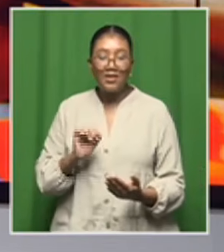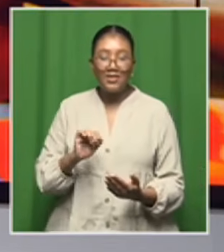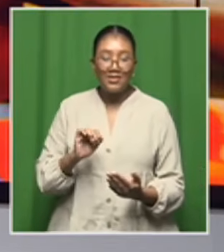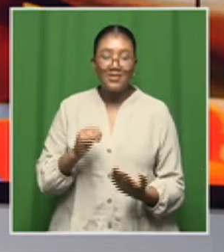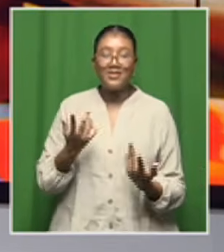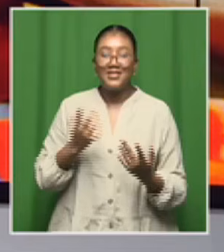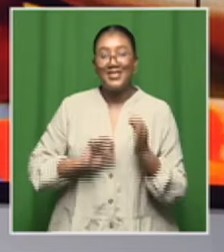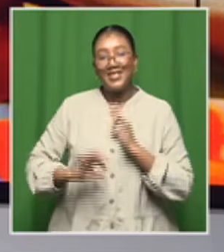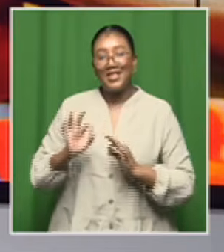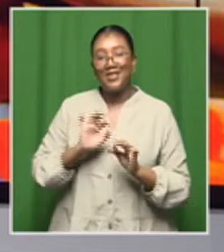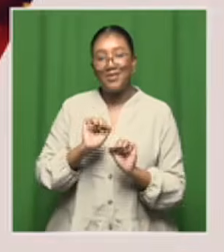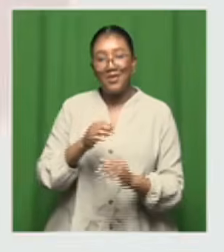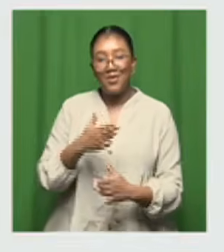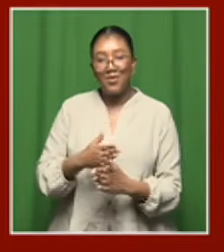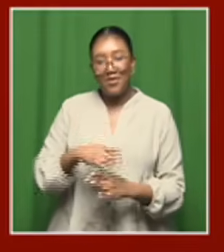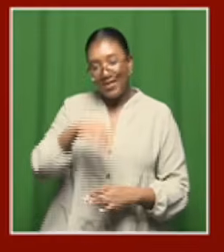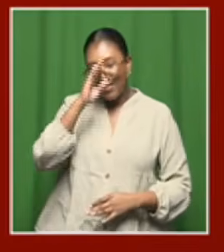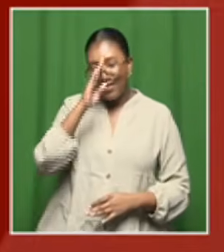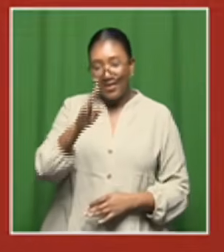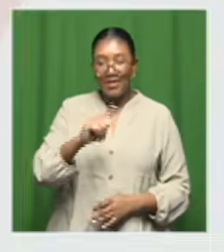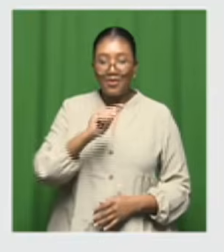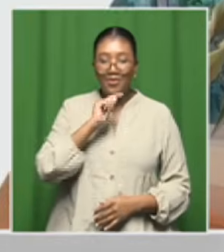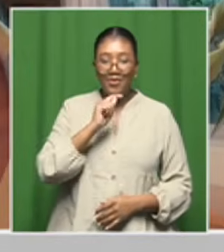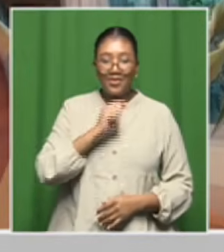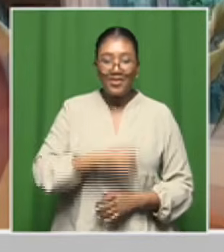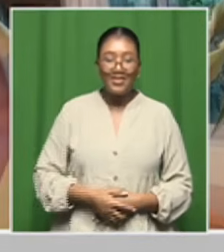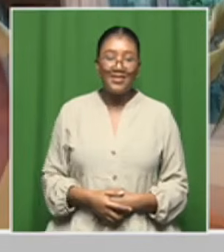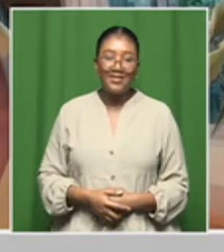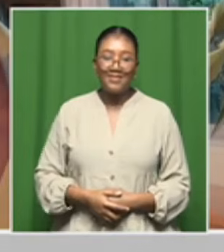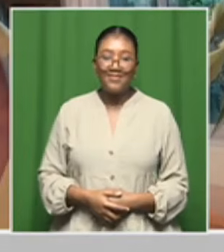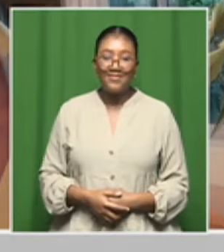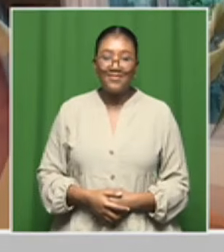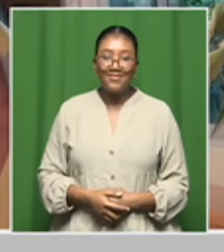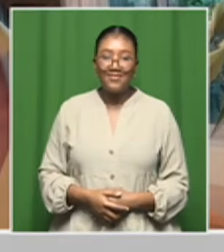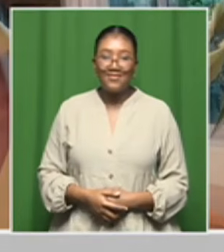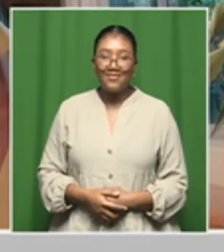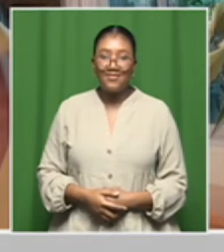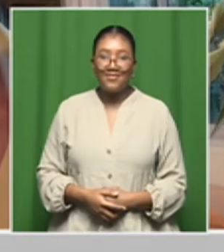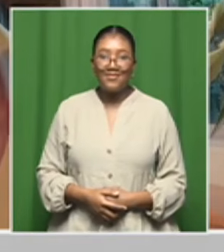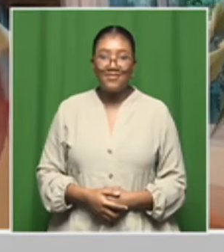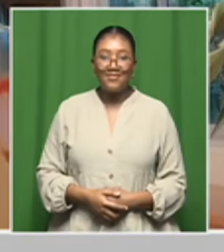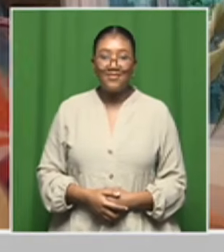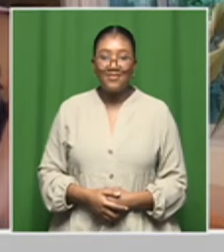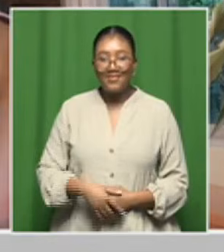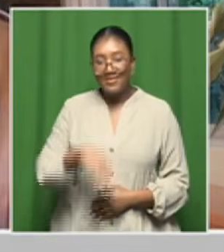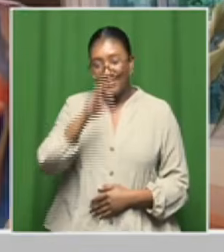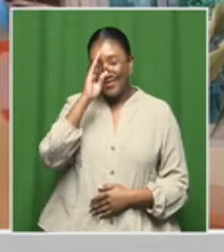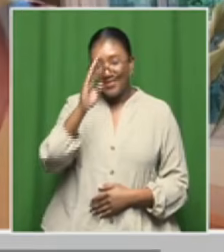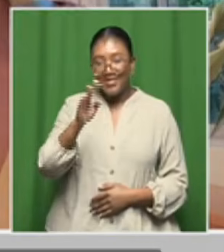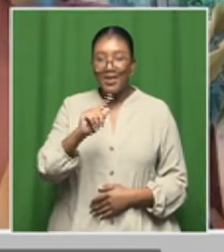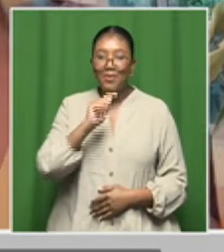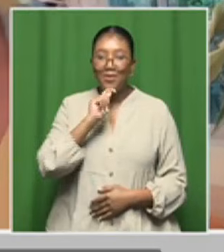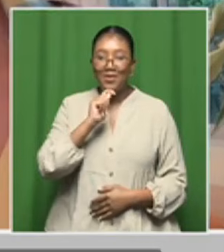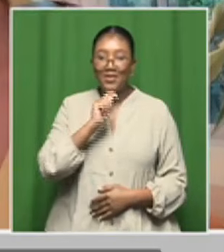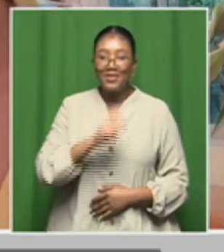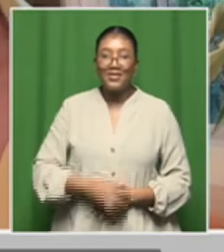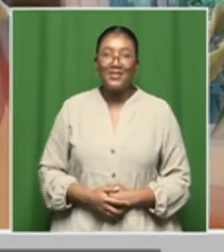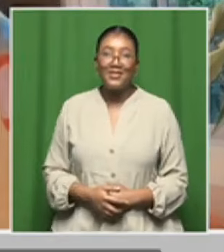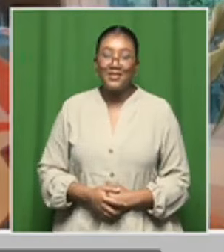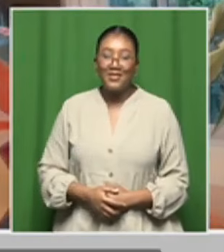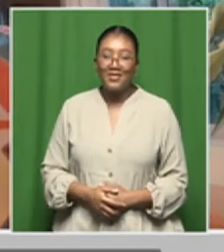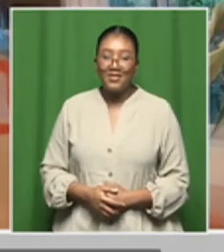so, Juandi, good morning, and thank you for sharing your story with us. Welcome to the show. Morning. Thank you for having me,